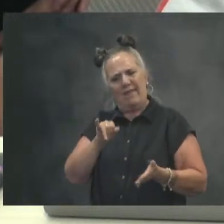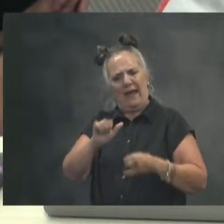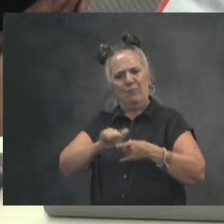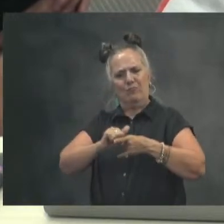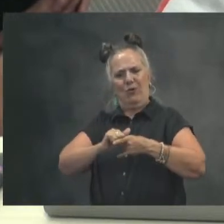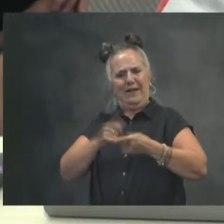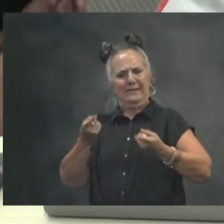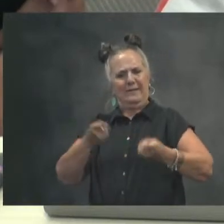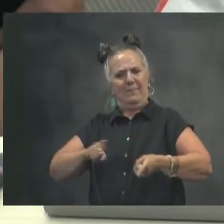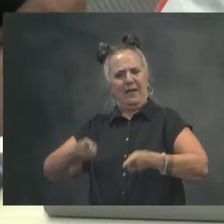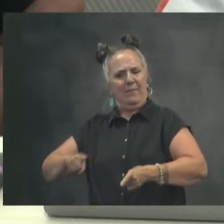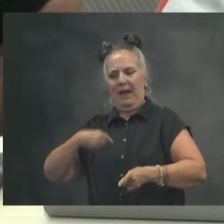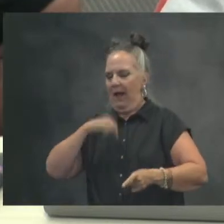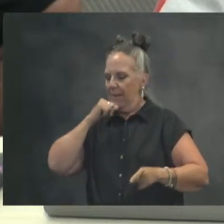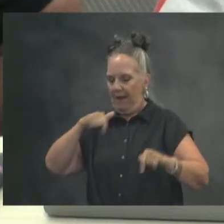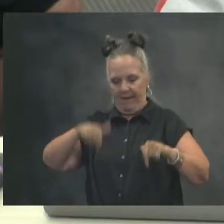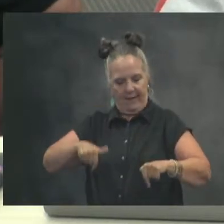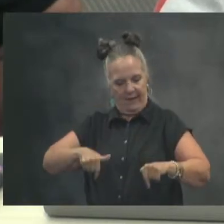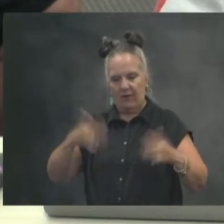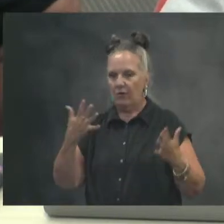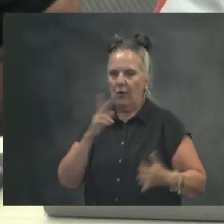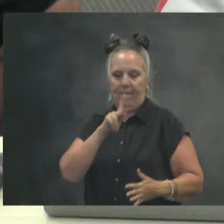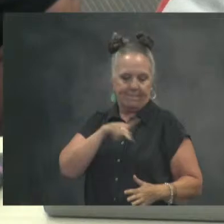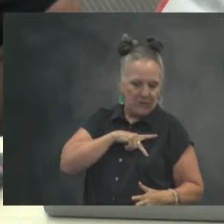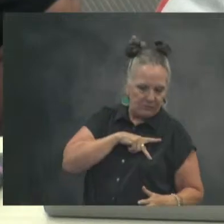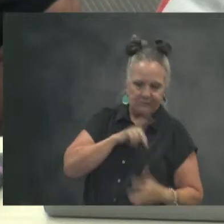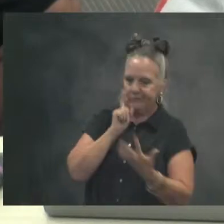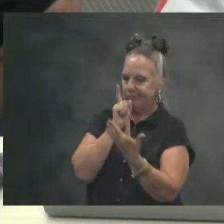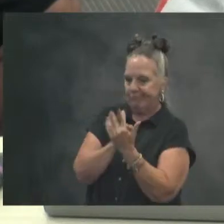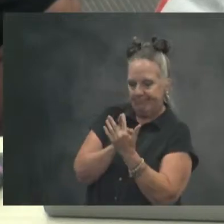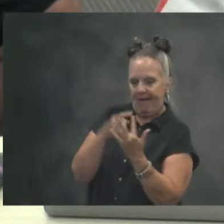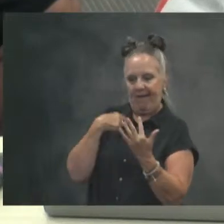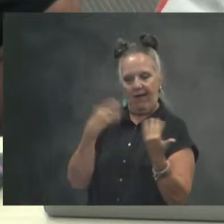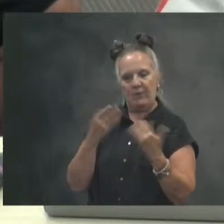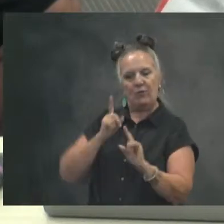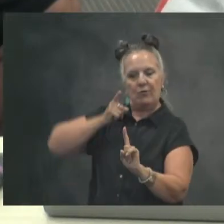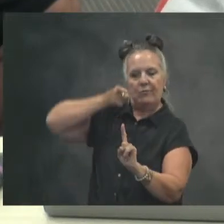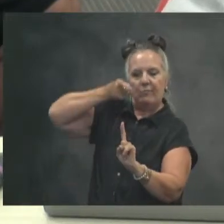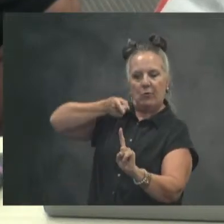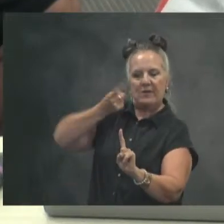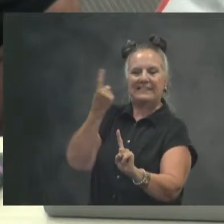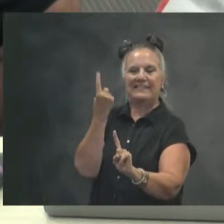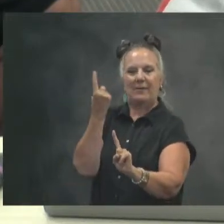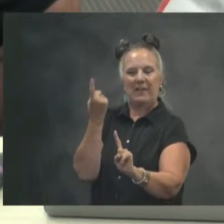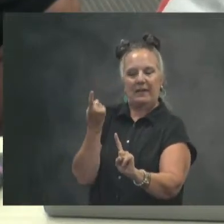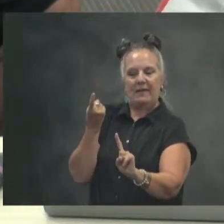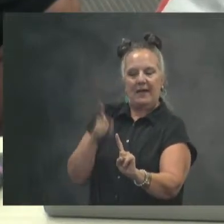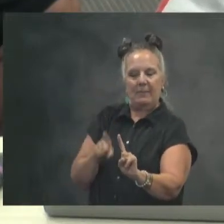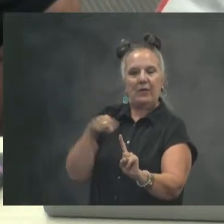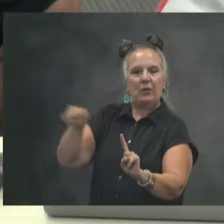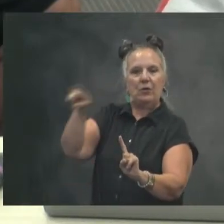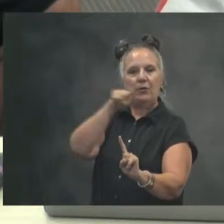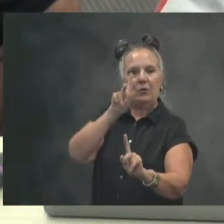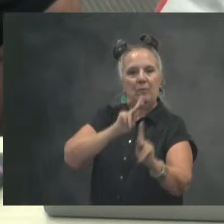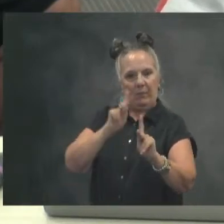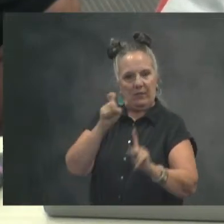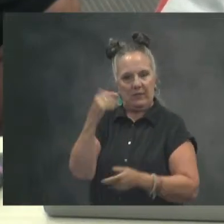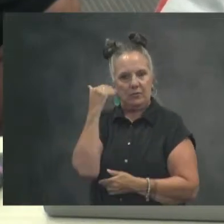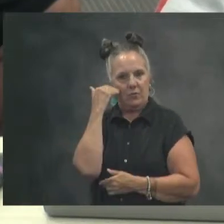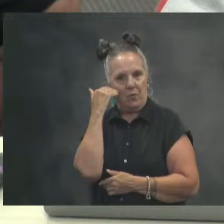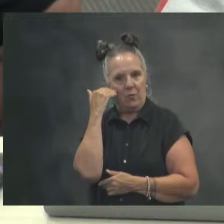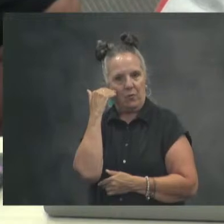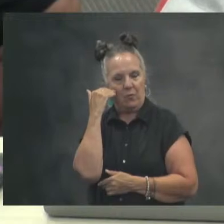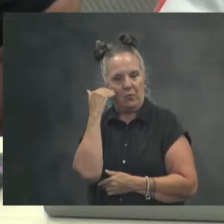that's why I'm here. I'm not here to be personal I'm here to point out something that's going on that you people really need to know